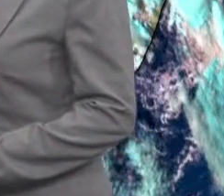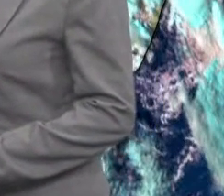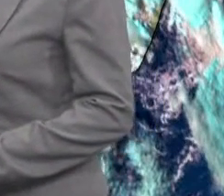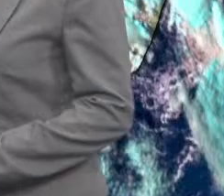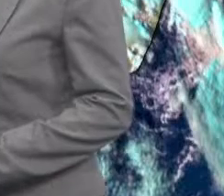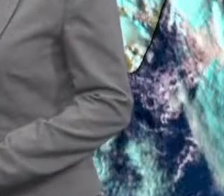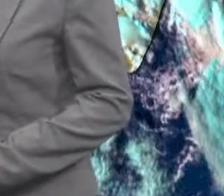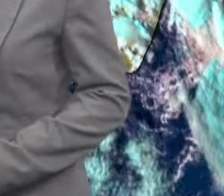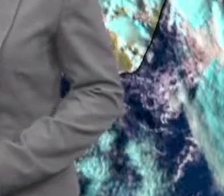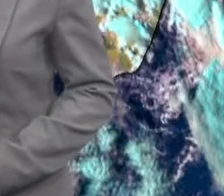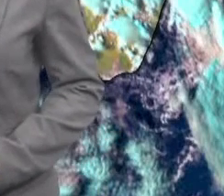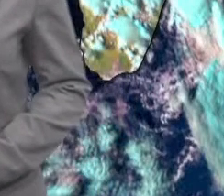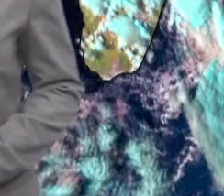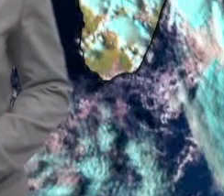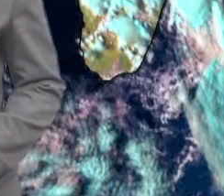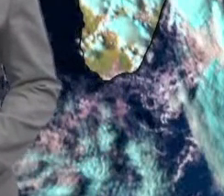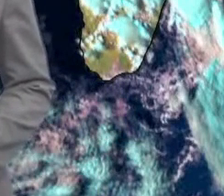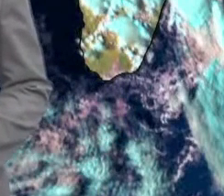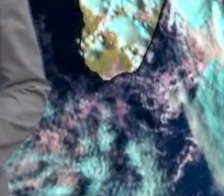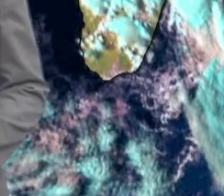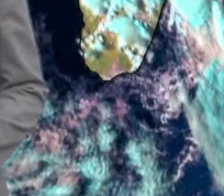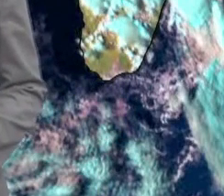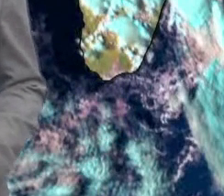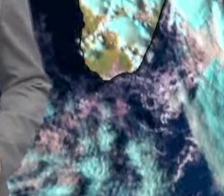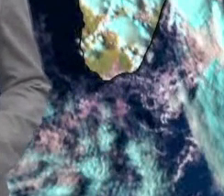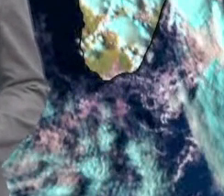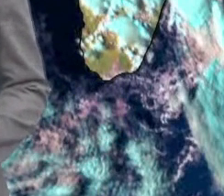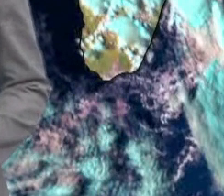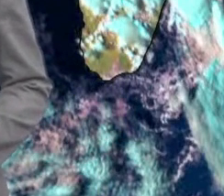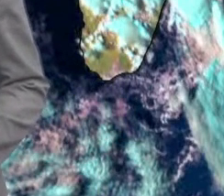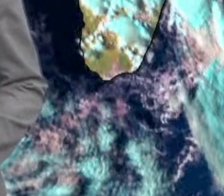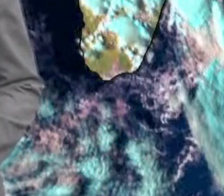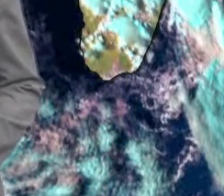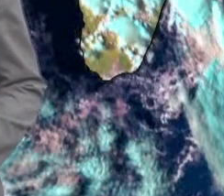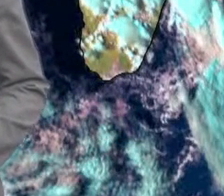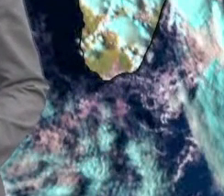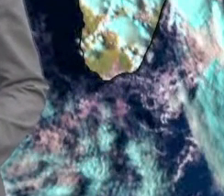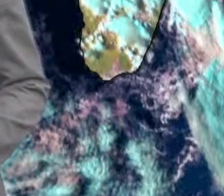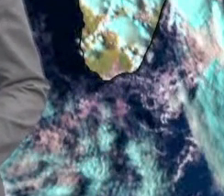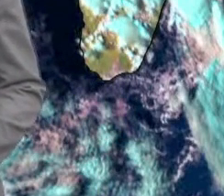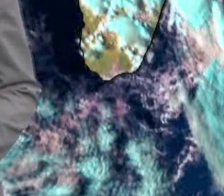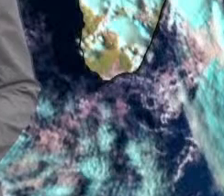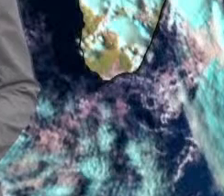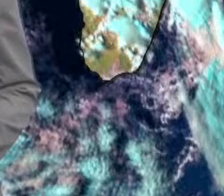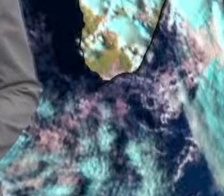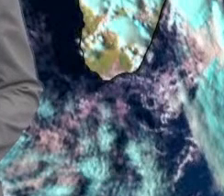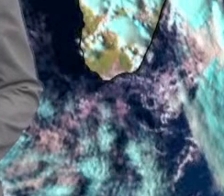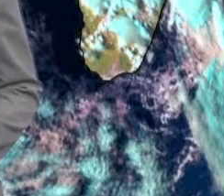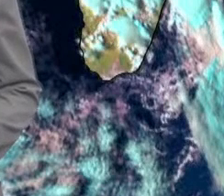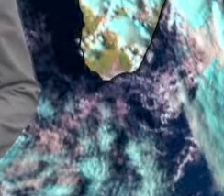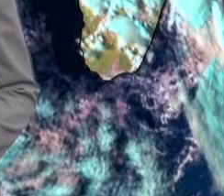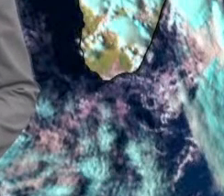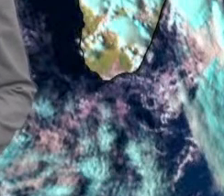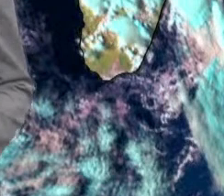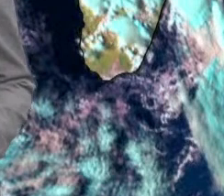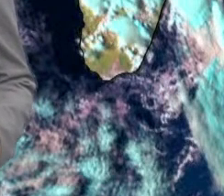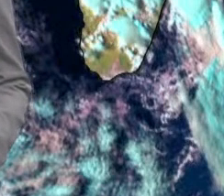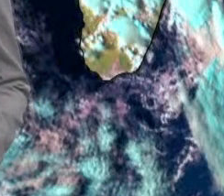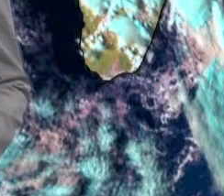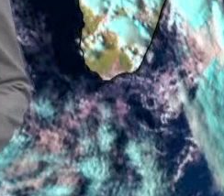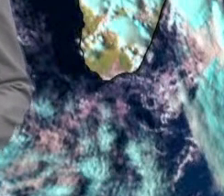this bluish color shows some of the developing thunderstorms which have started to give us rainfall in some of the